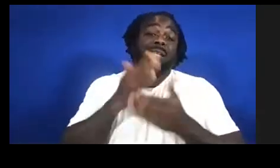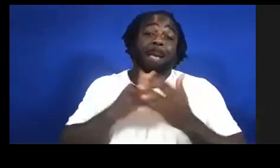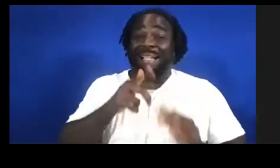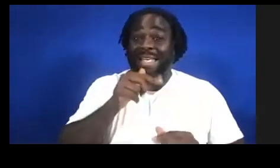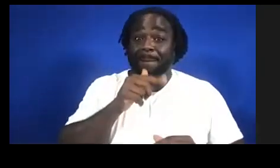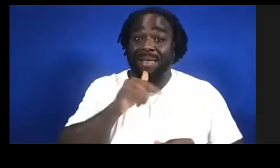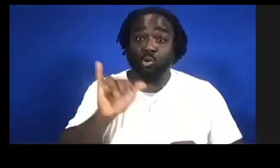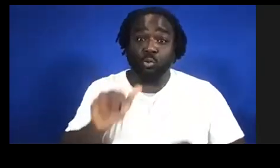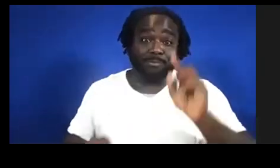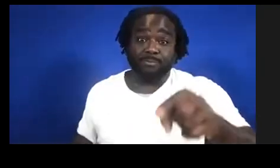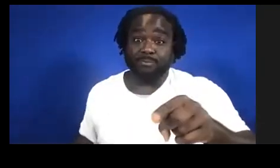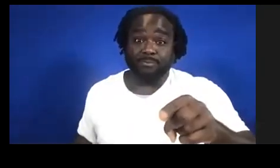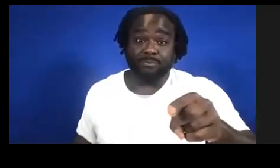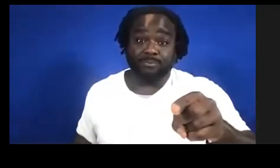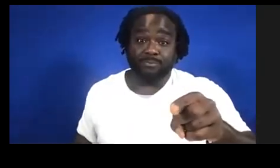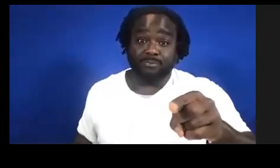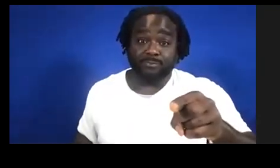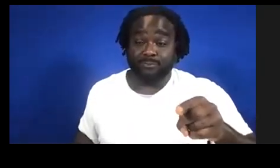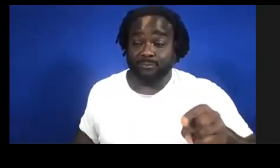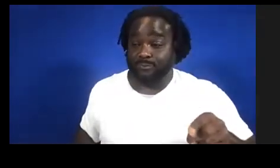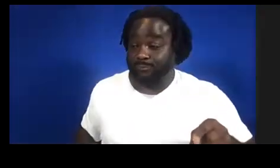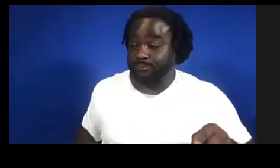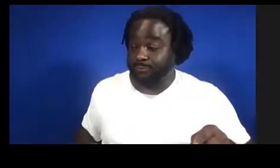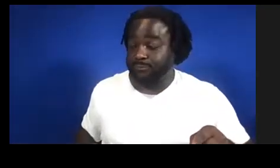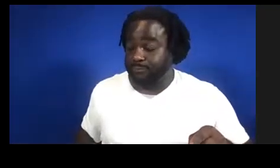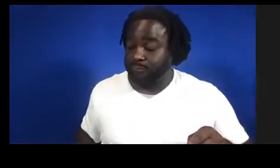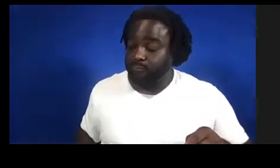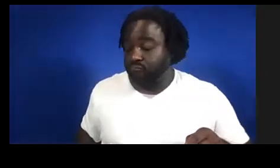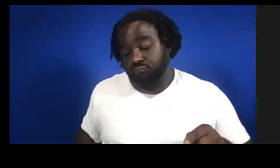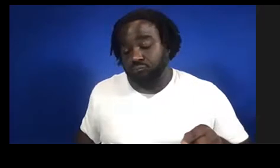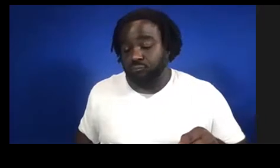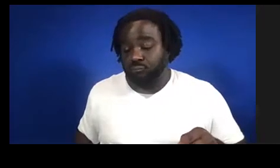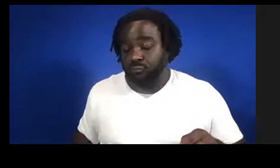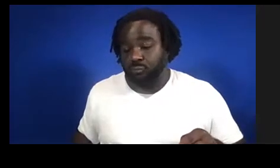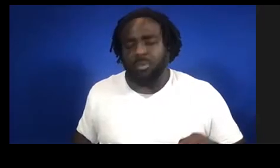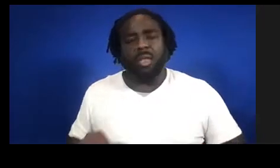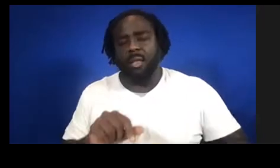down to ribs. And of course, don't forget your lemonade too.